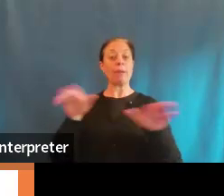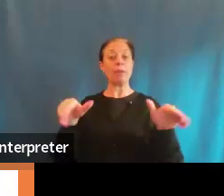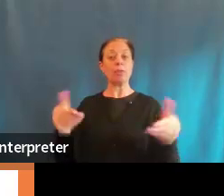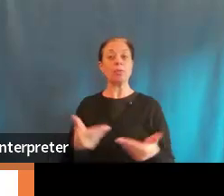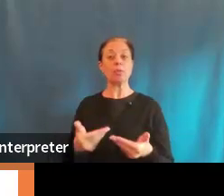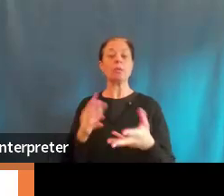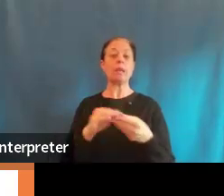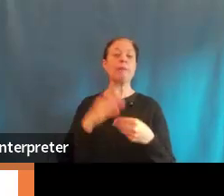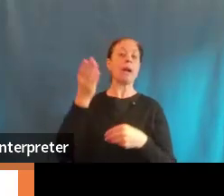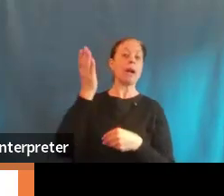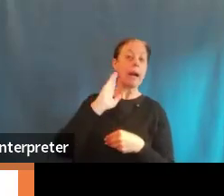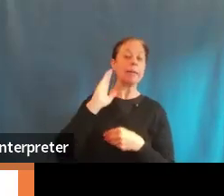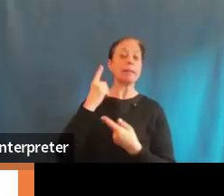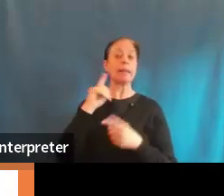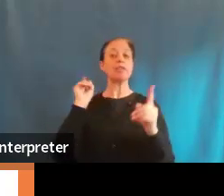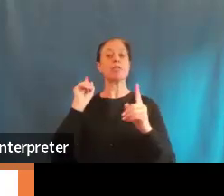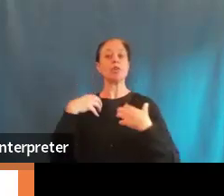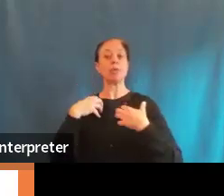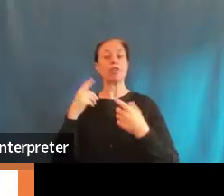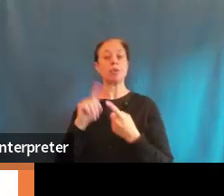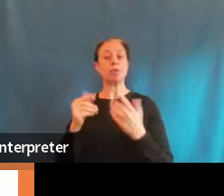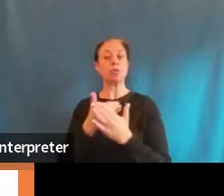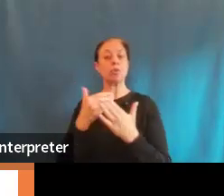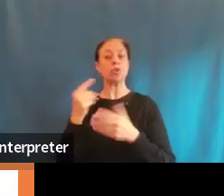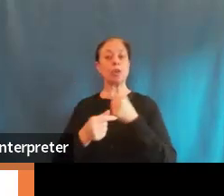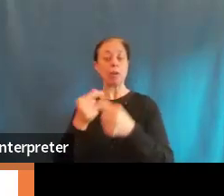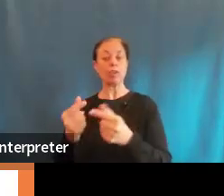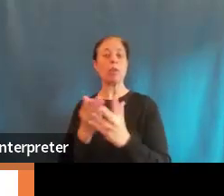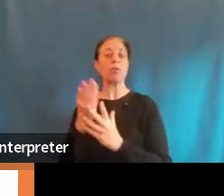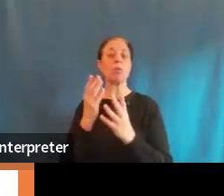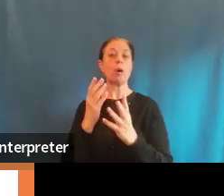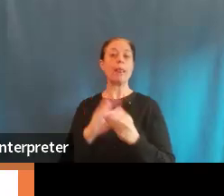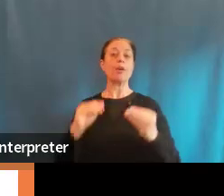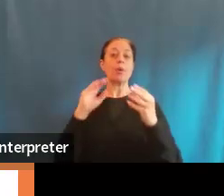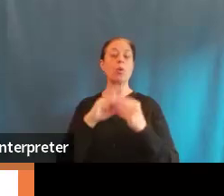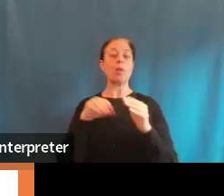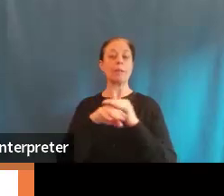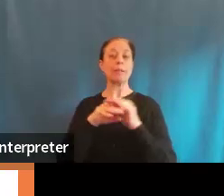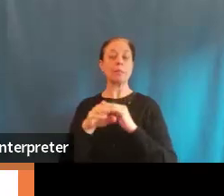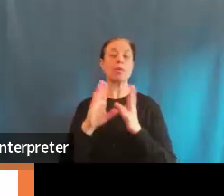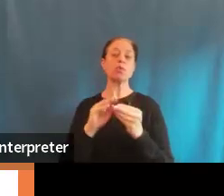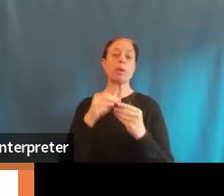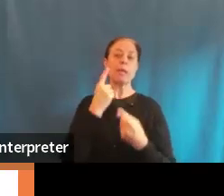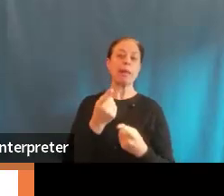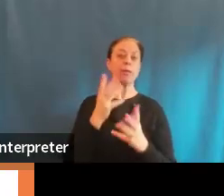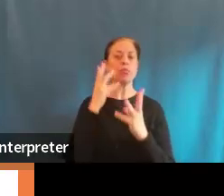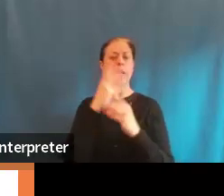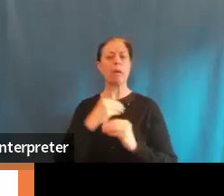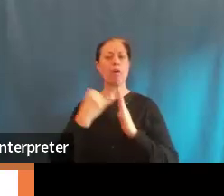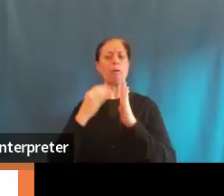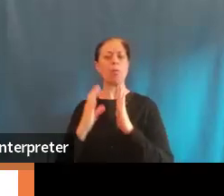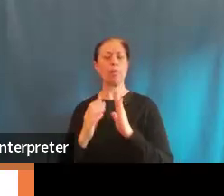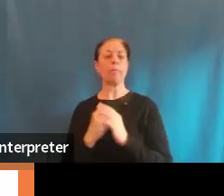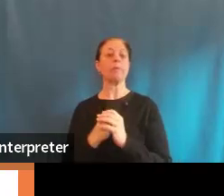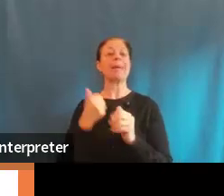a tale of gods and legendary creatures to a new generation through lyrical, accessible storytelling and radiant artwork.